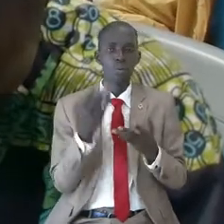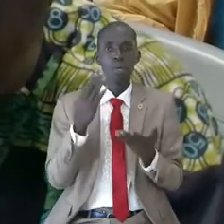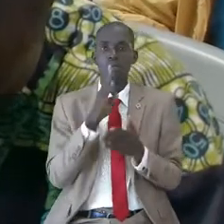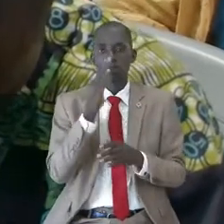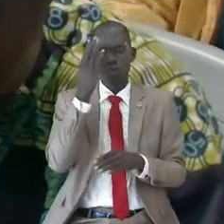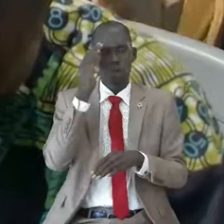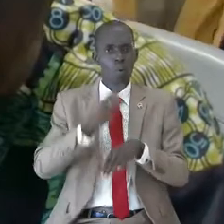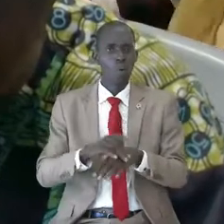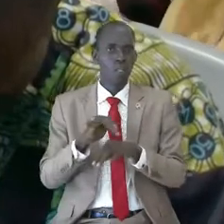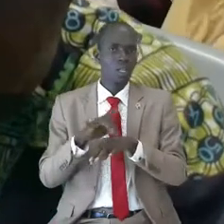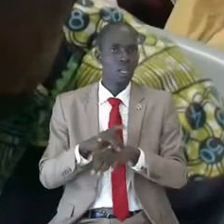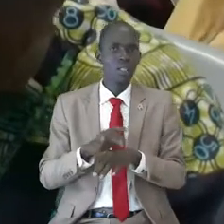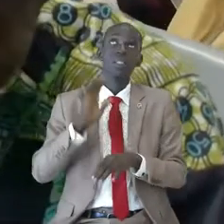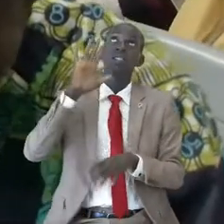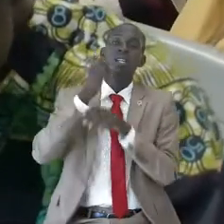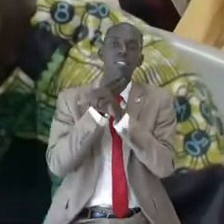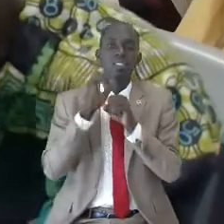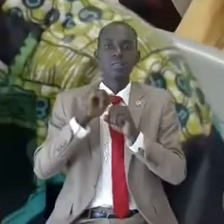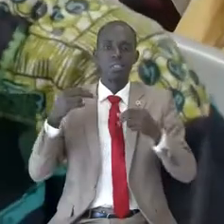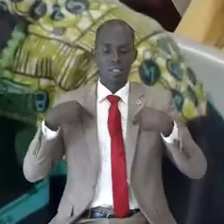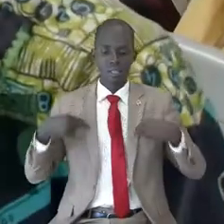thy saving health.